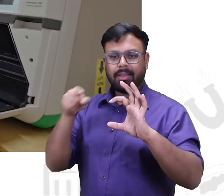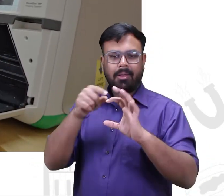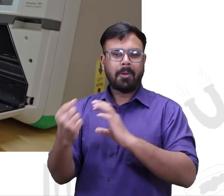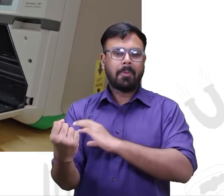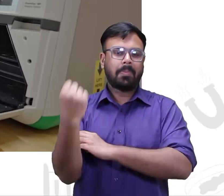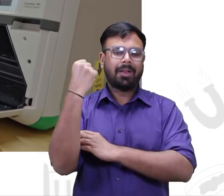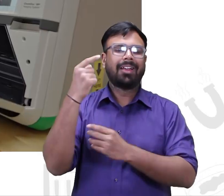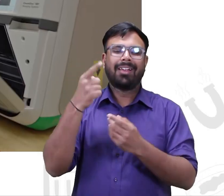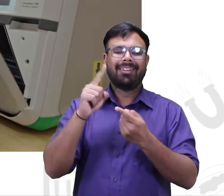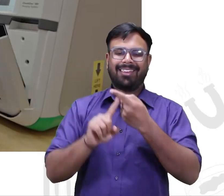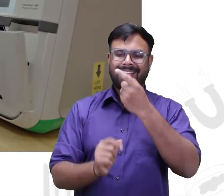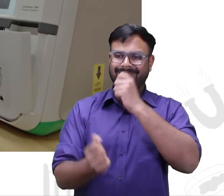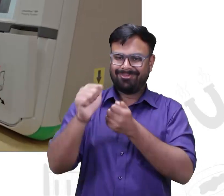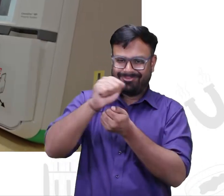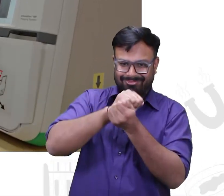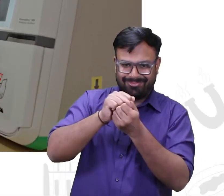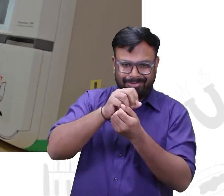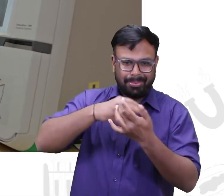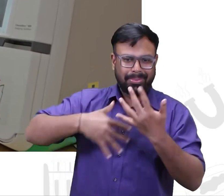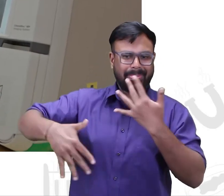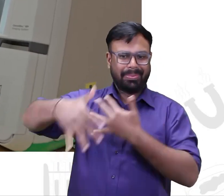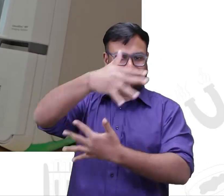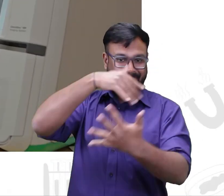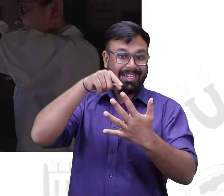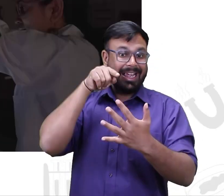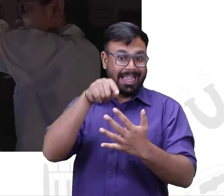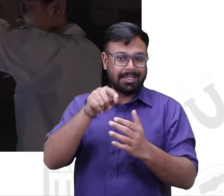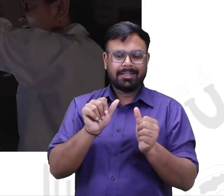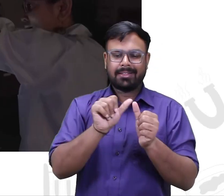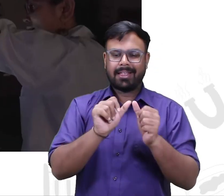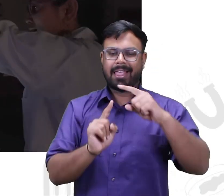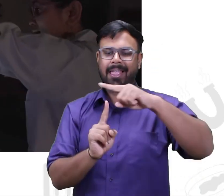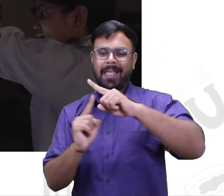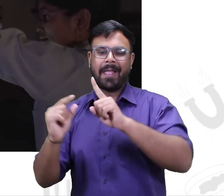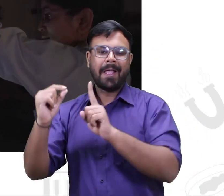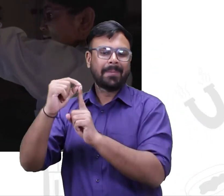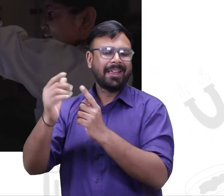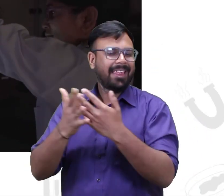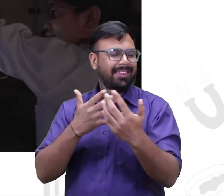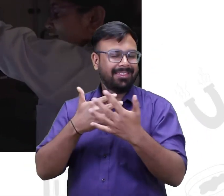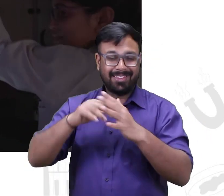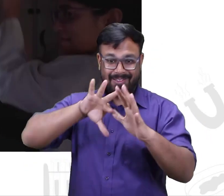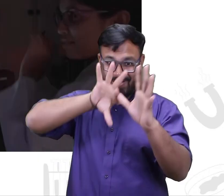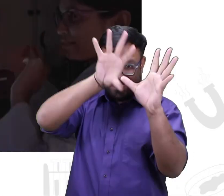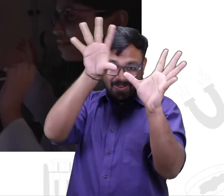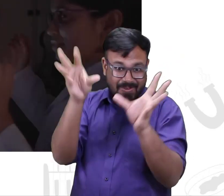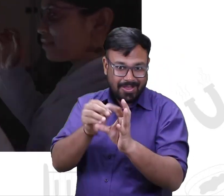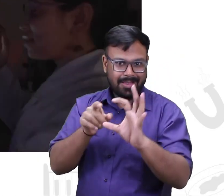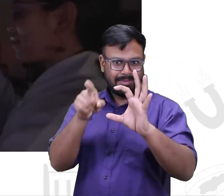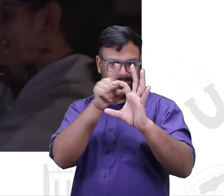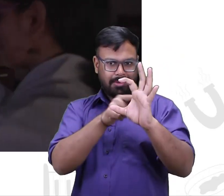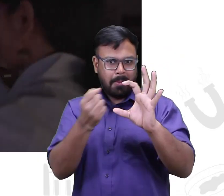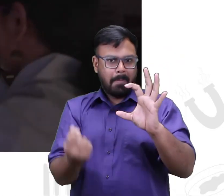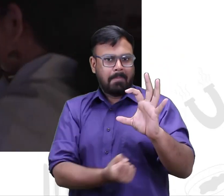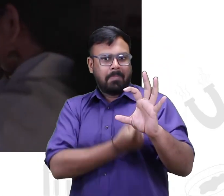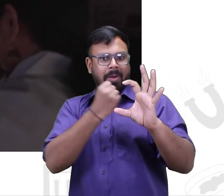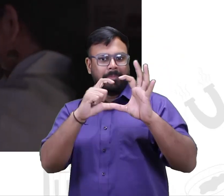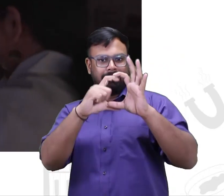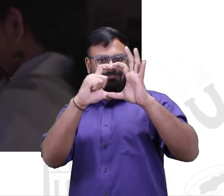which is a powerhouse of the cell, harbor respiratory complexes which help in cellular respiration and ATP